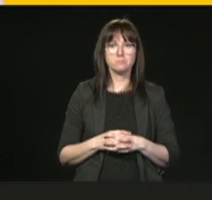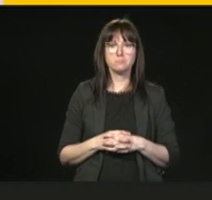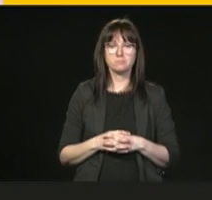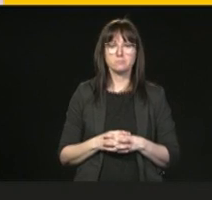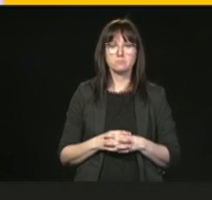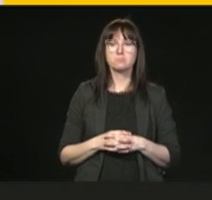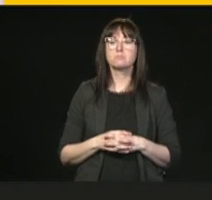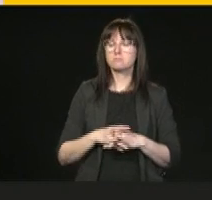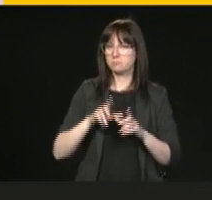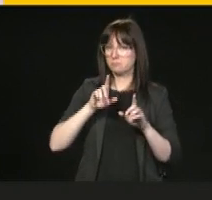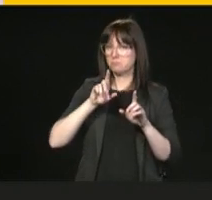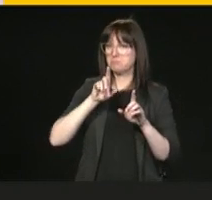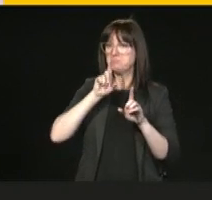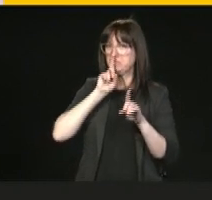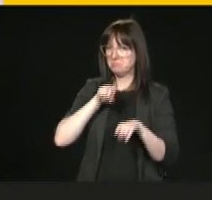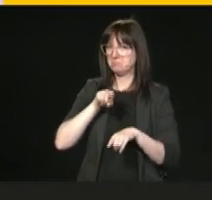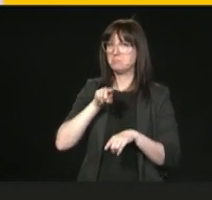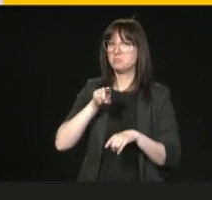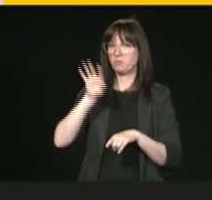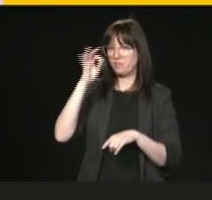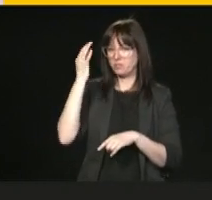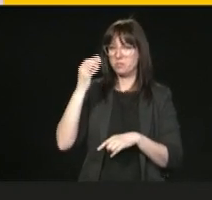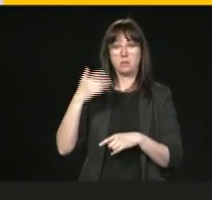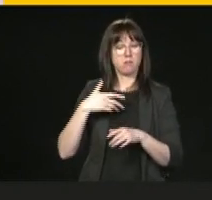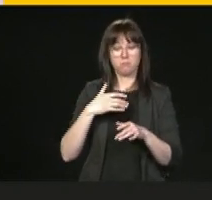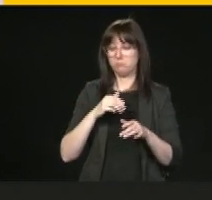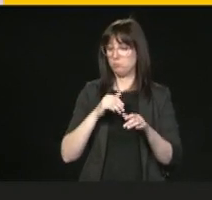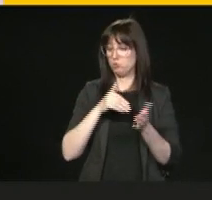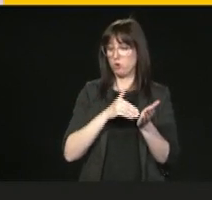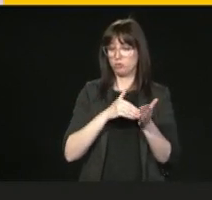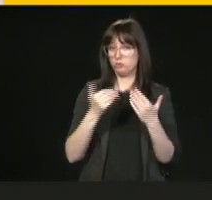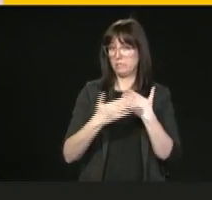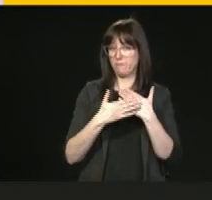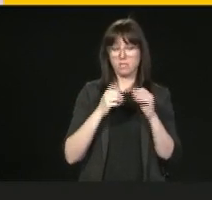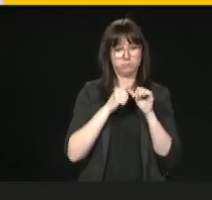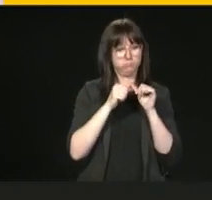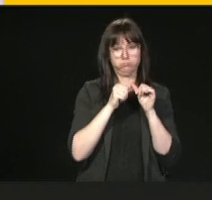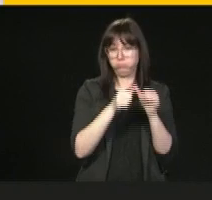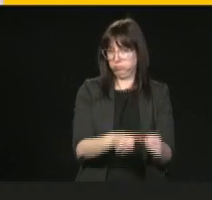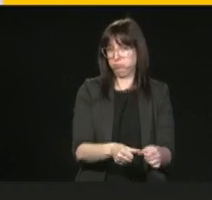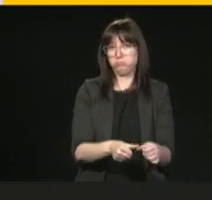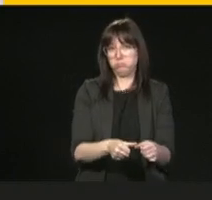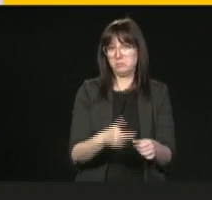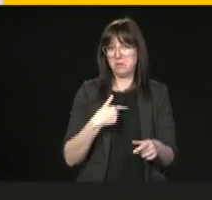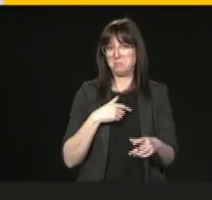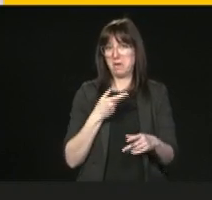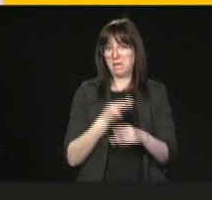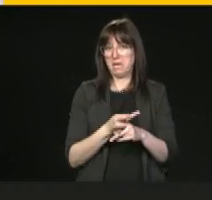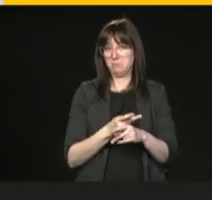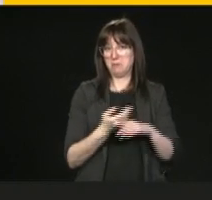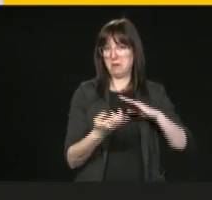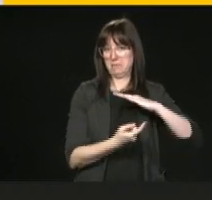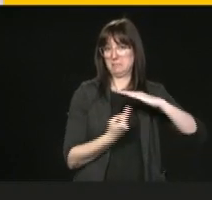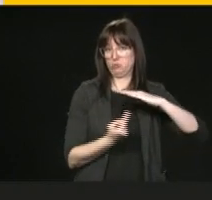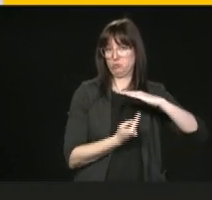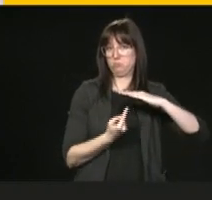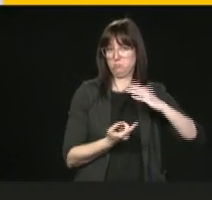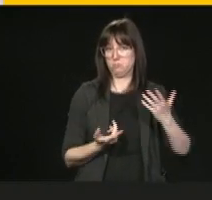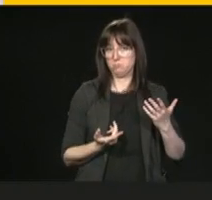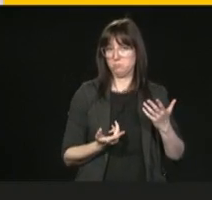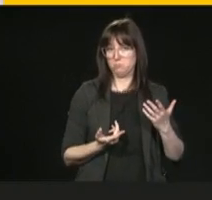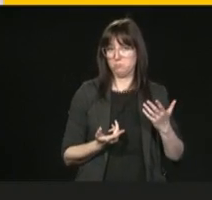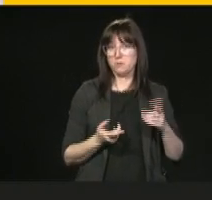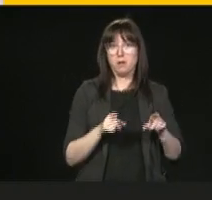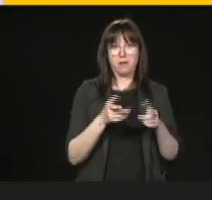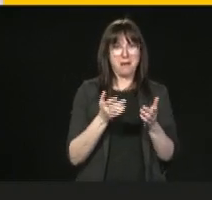I will continue to follow the advice of doctors who are telling me to continue to stay in isolation. But